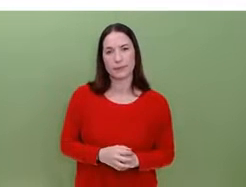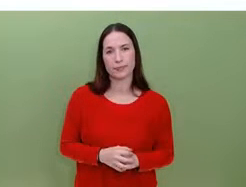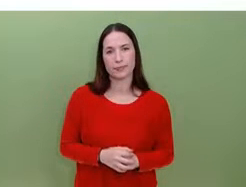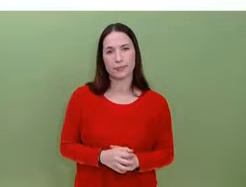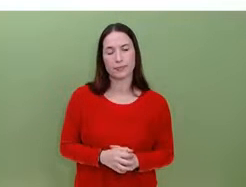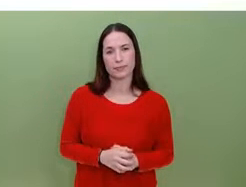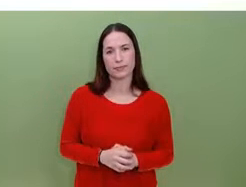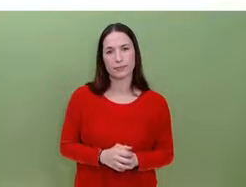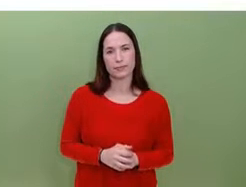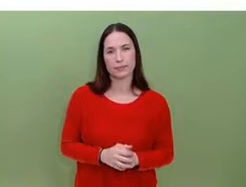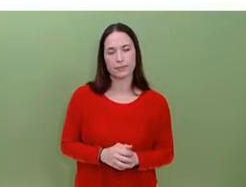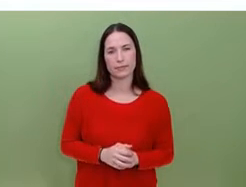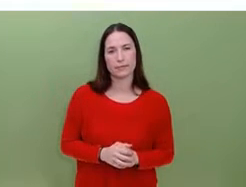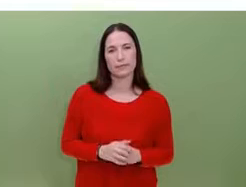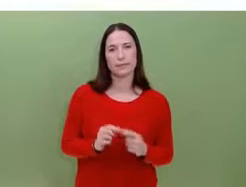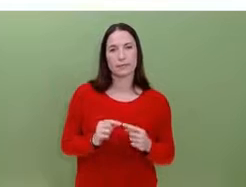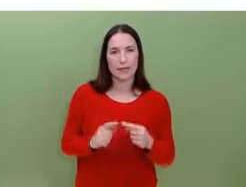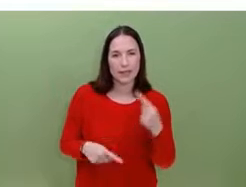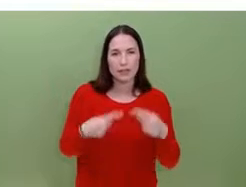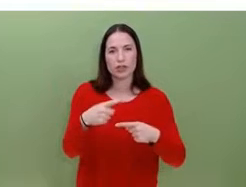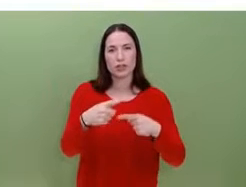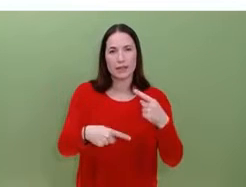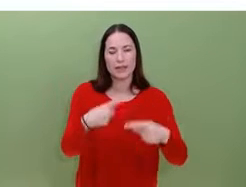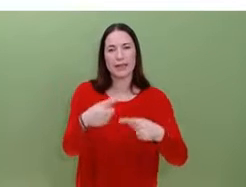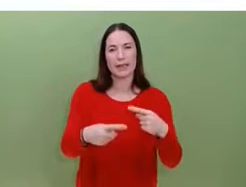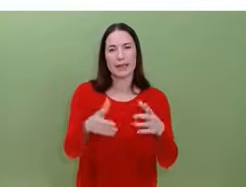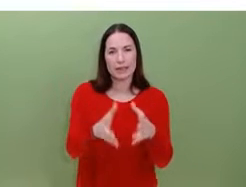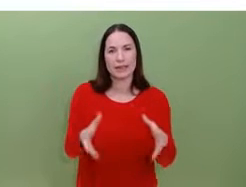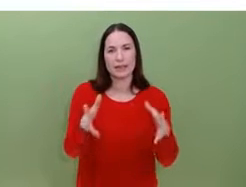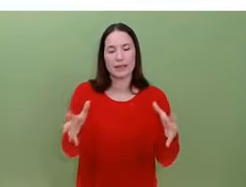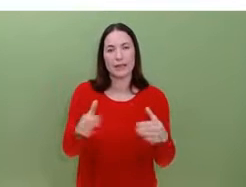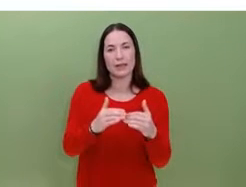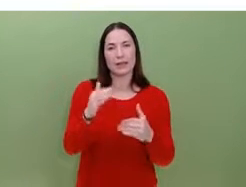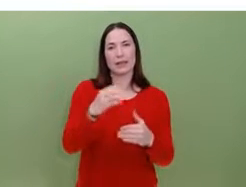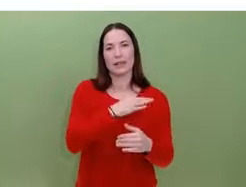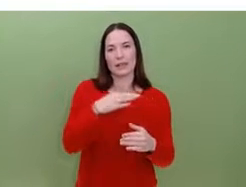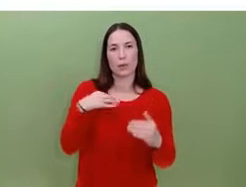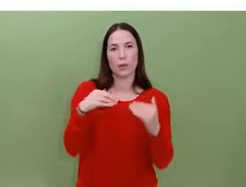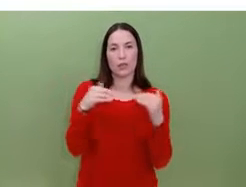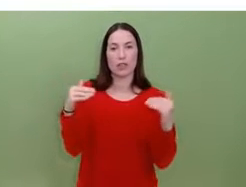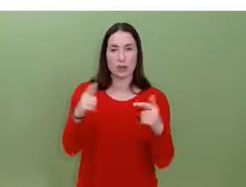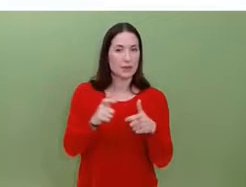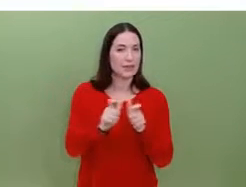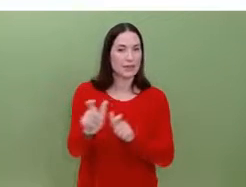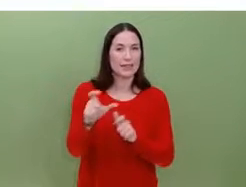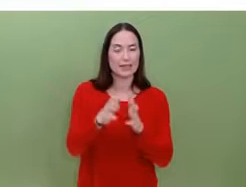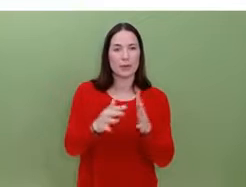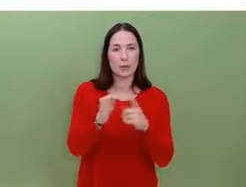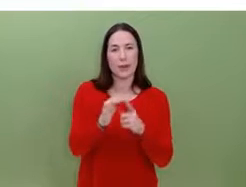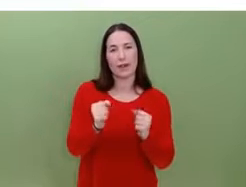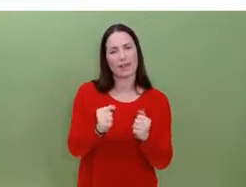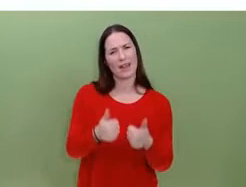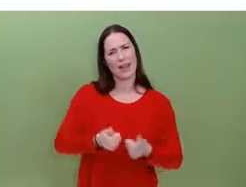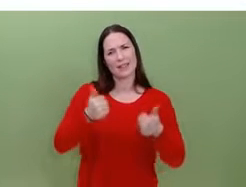Despite year-on-year increases above the clinical threshold, CWPs continue to demonstrate excellent, reliable improvement rates.